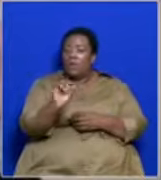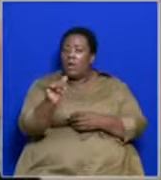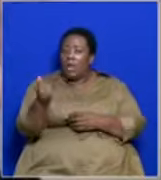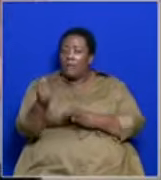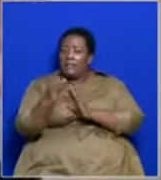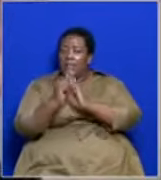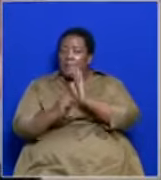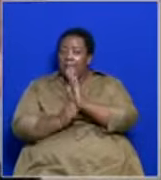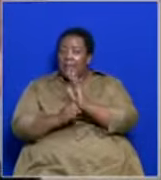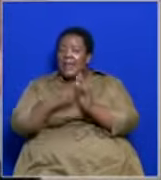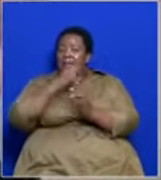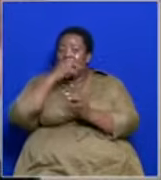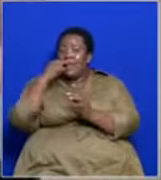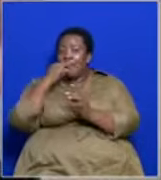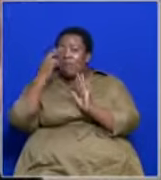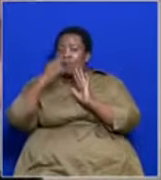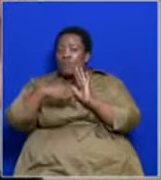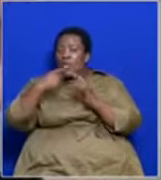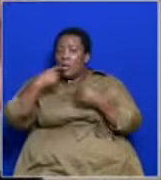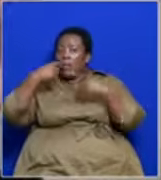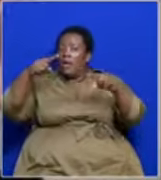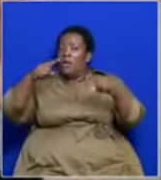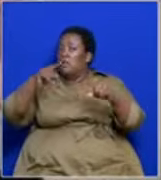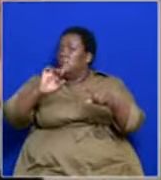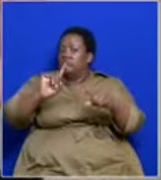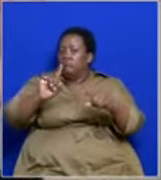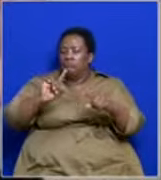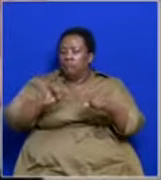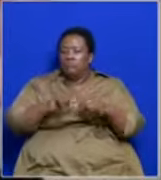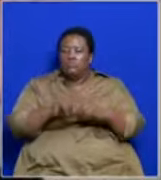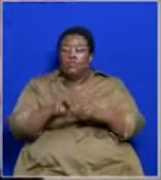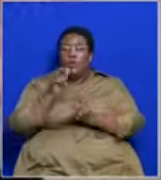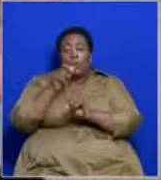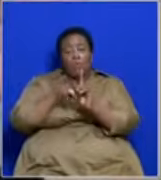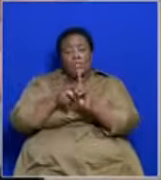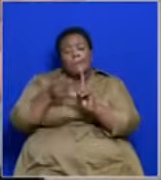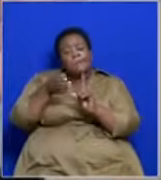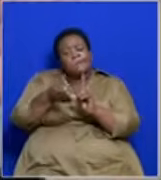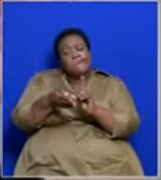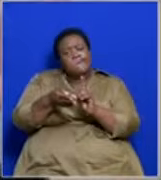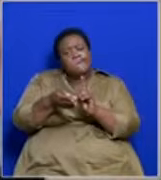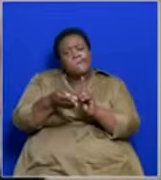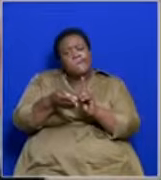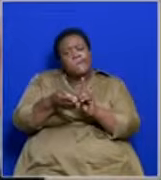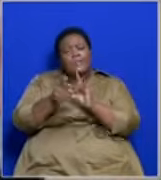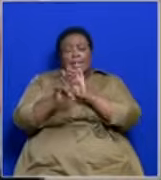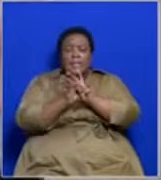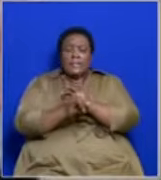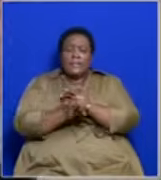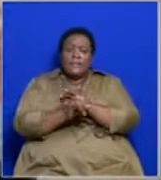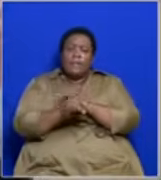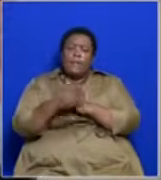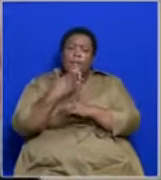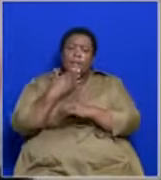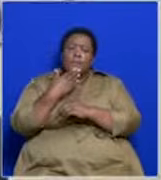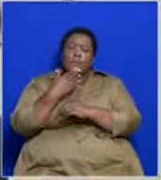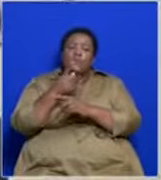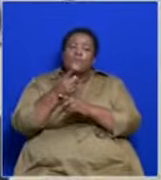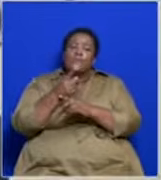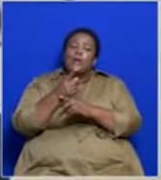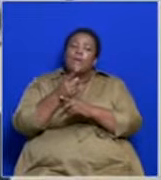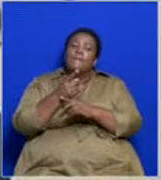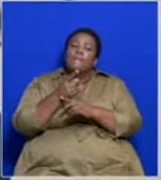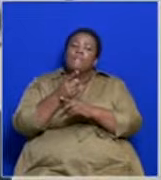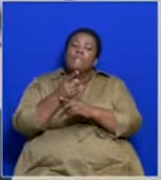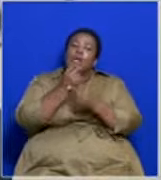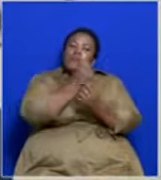Just the person listed there is identified as a truck driver. Yes. And then you can deal with the